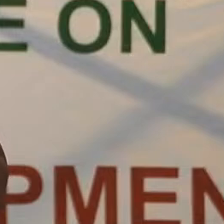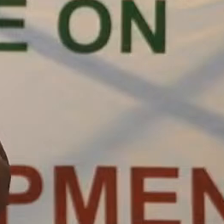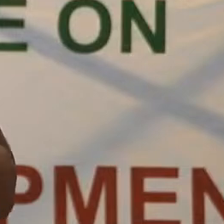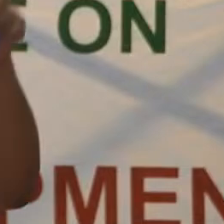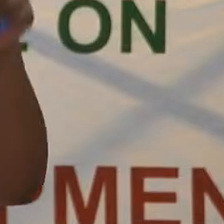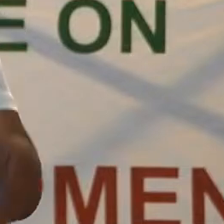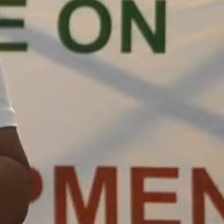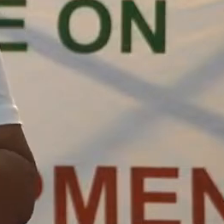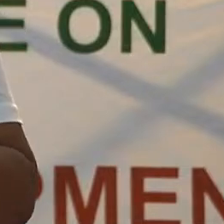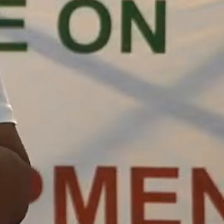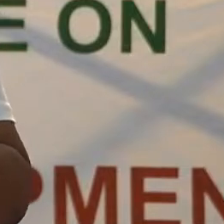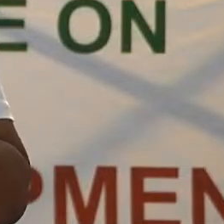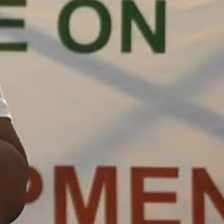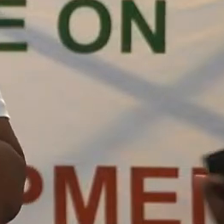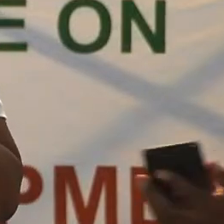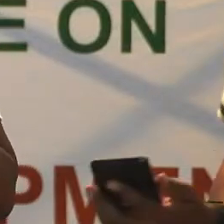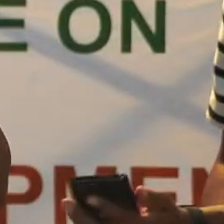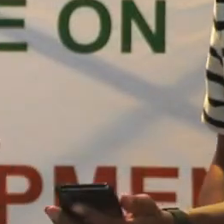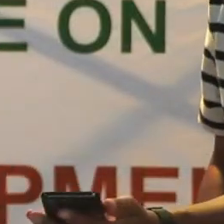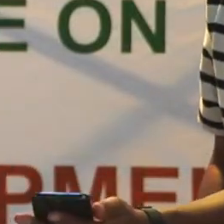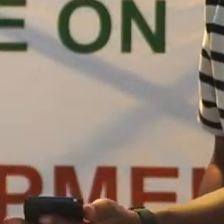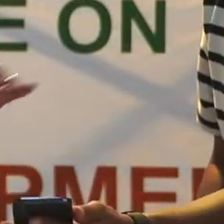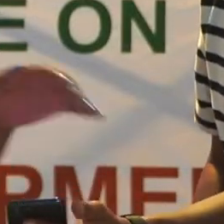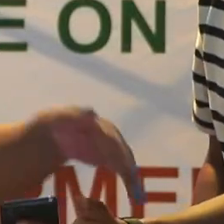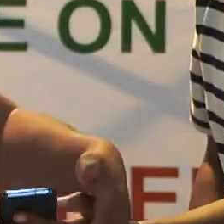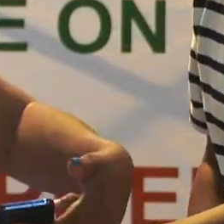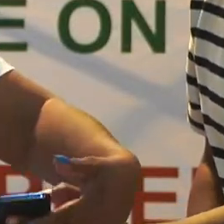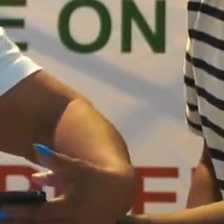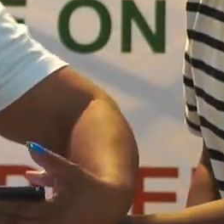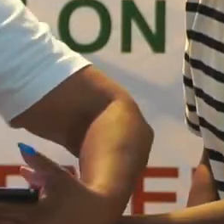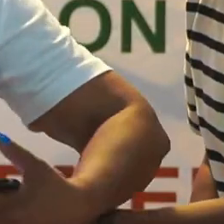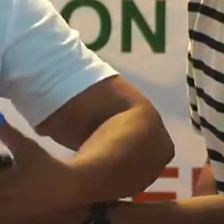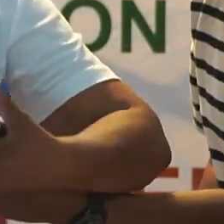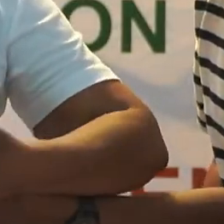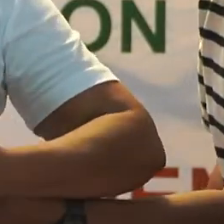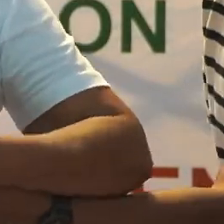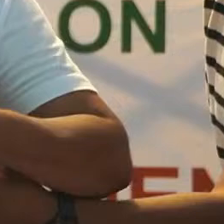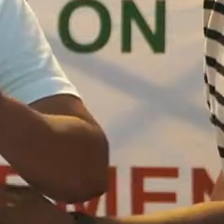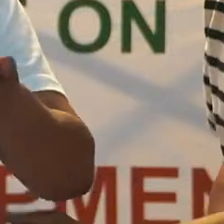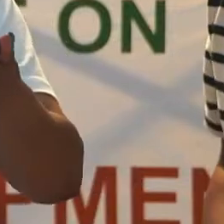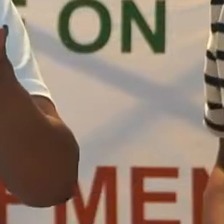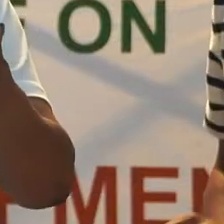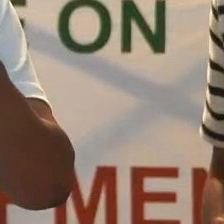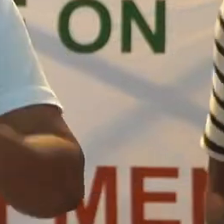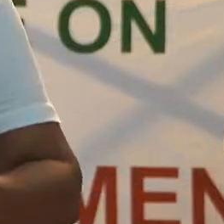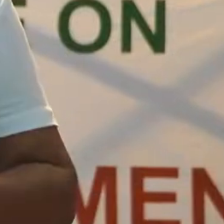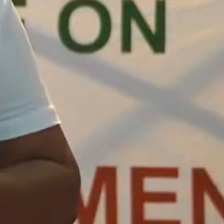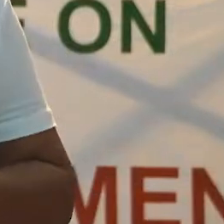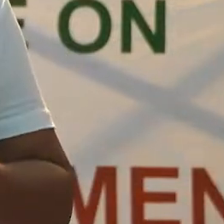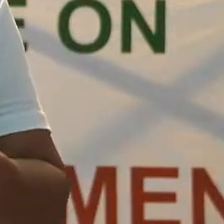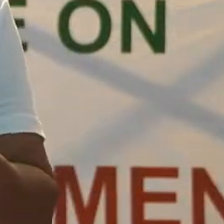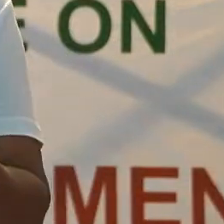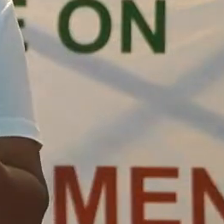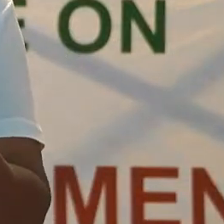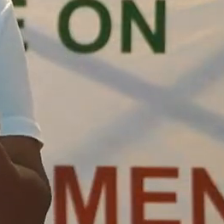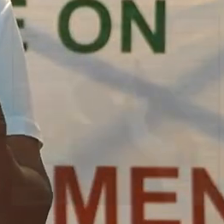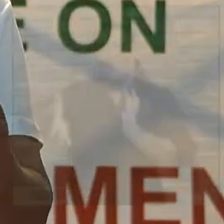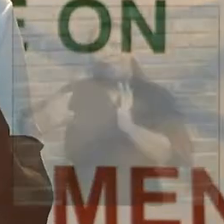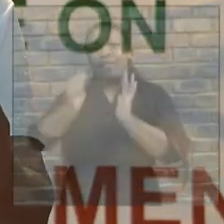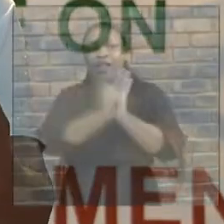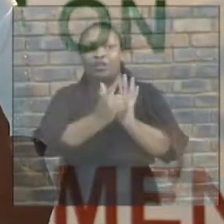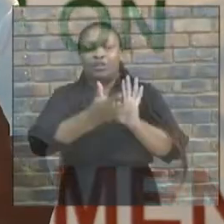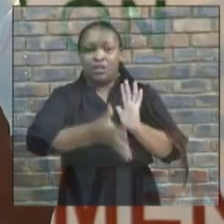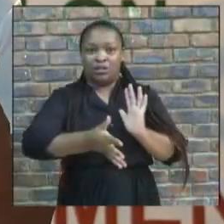legislature. Melao le tsamaiso ya legislature ke yona e re tsamaisang meeting wa rona